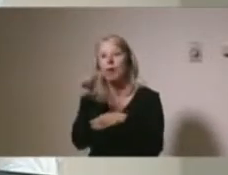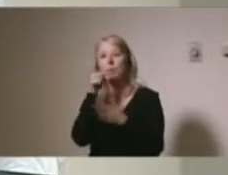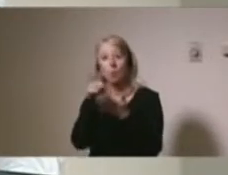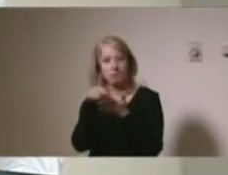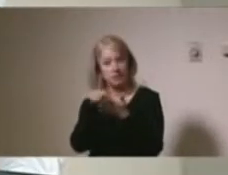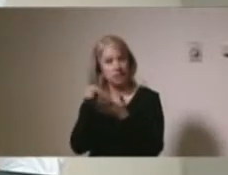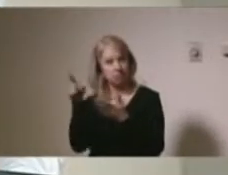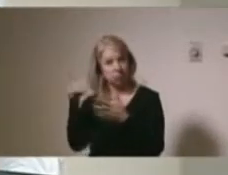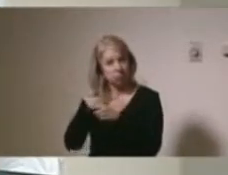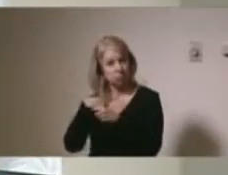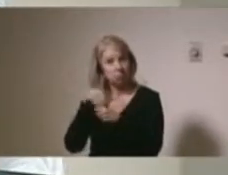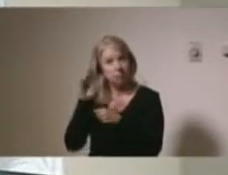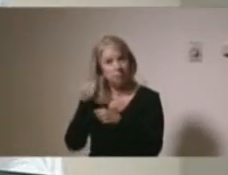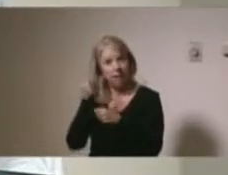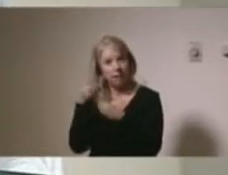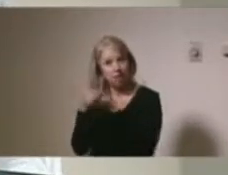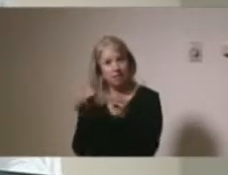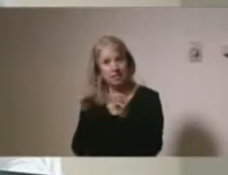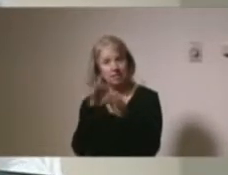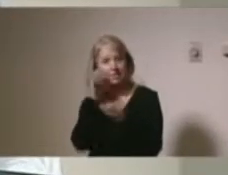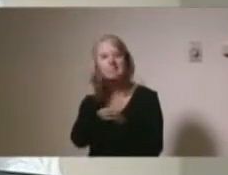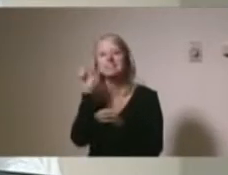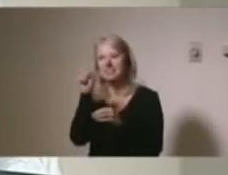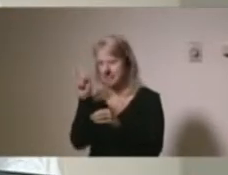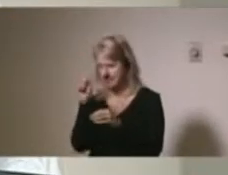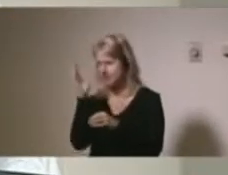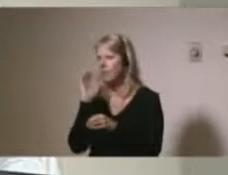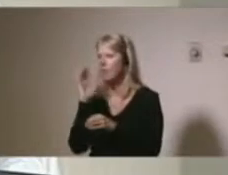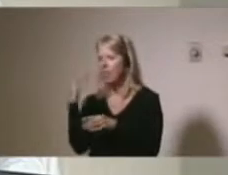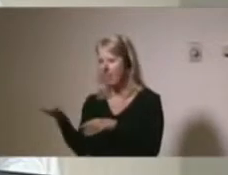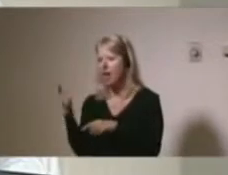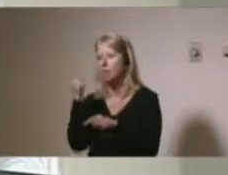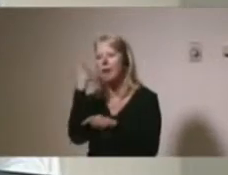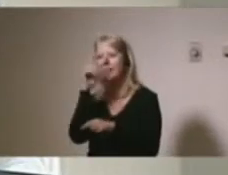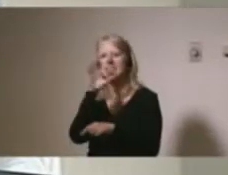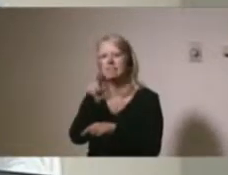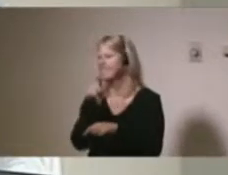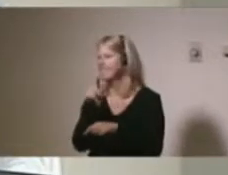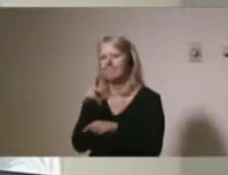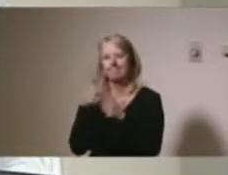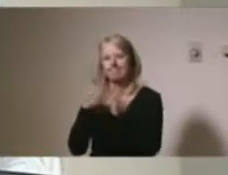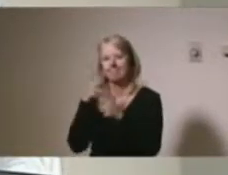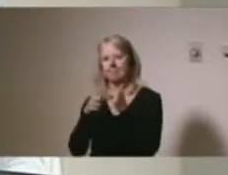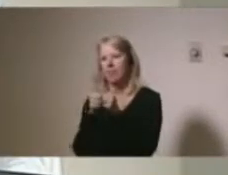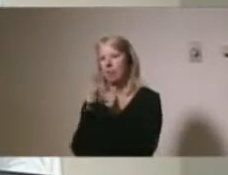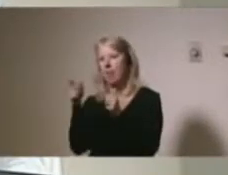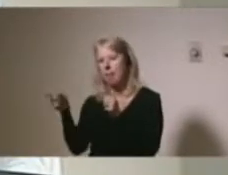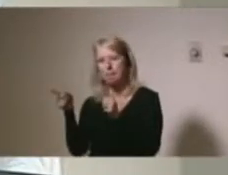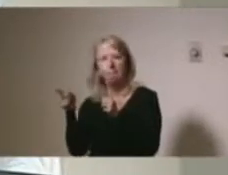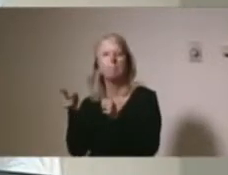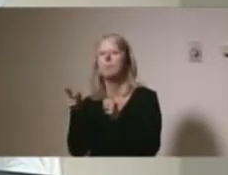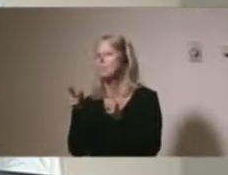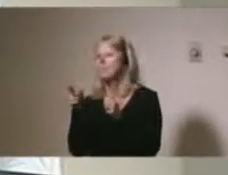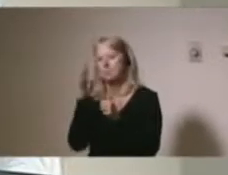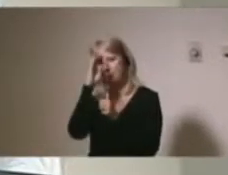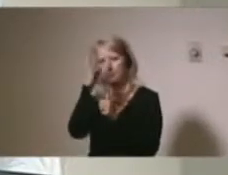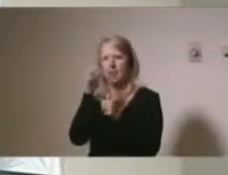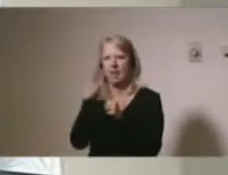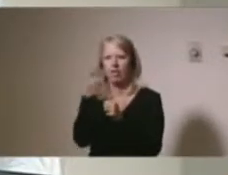First Nation band office? And she said it was, but Canada Post had some issues with them, and they came up with